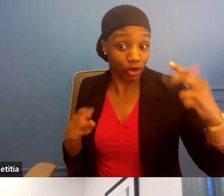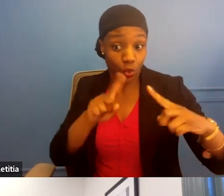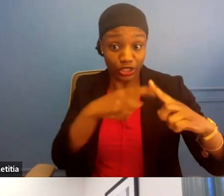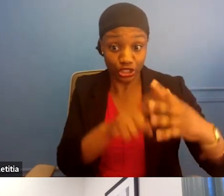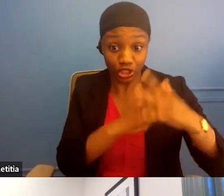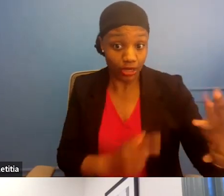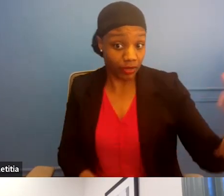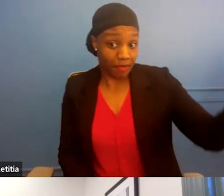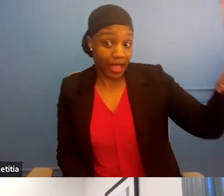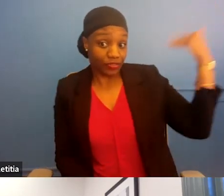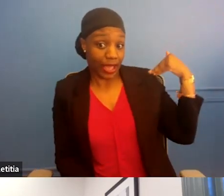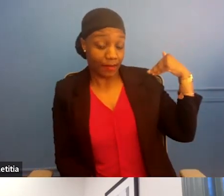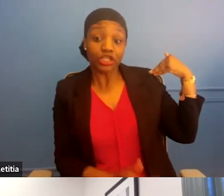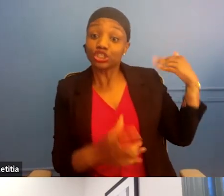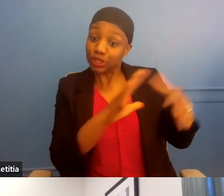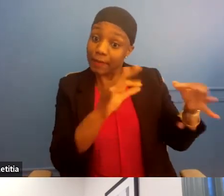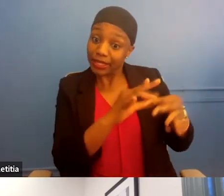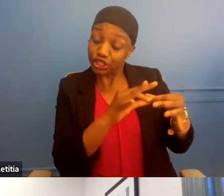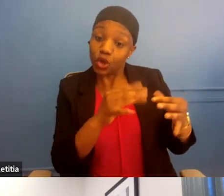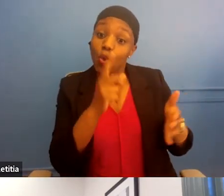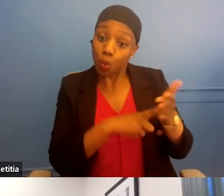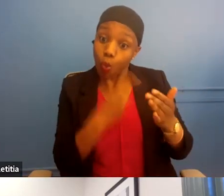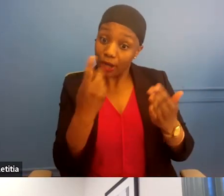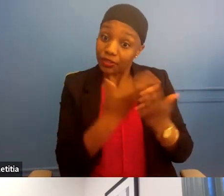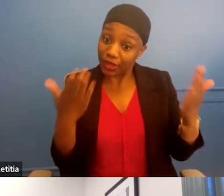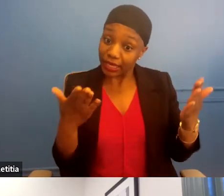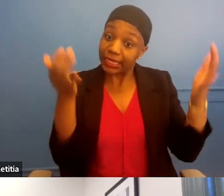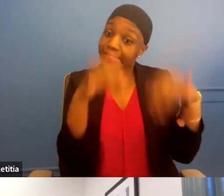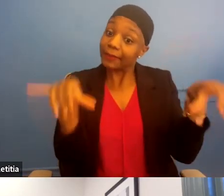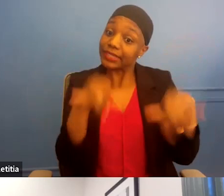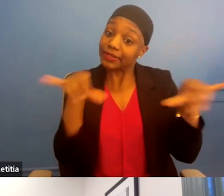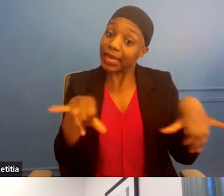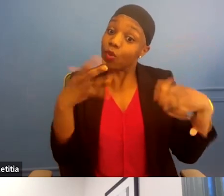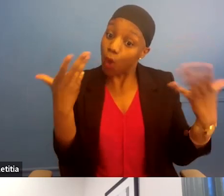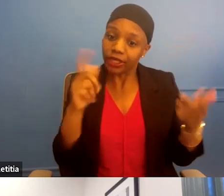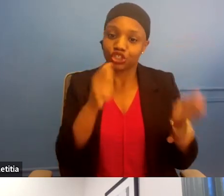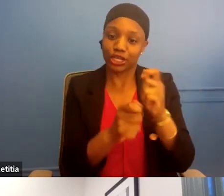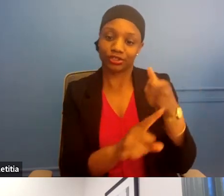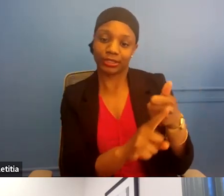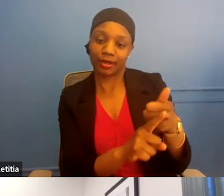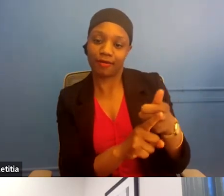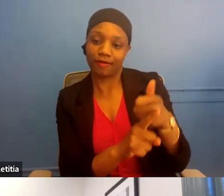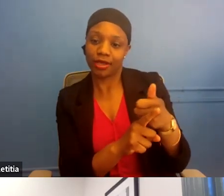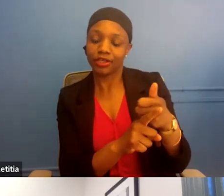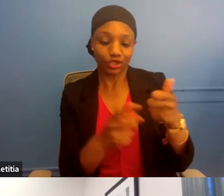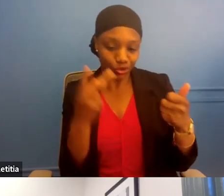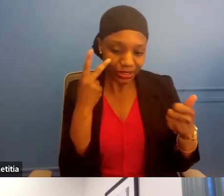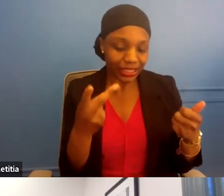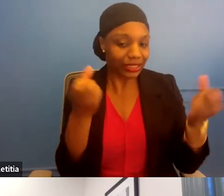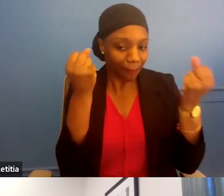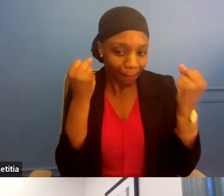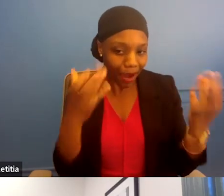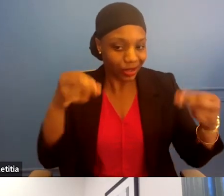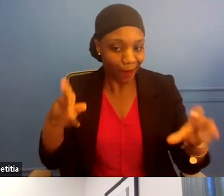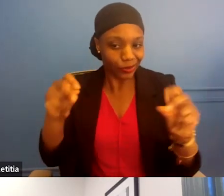thing that's consistent is change. So, you know, those skills are just still being honed and developed. So there's a lot of opportunities in